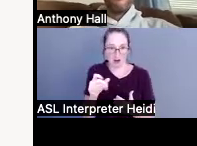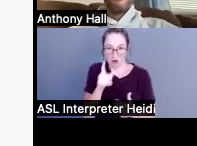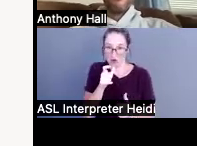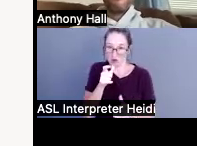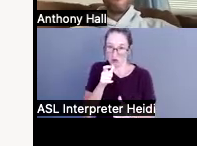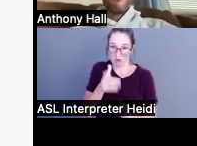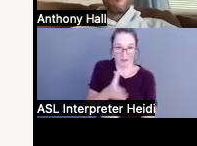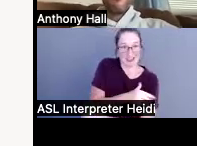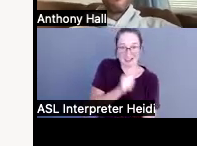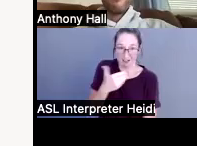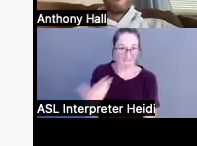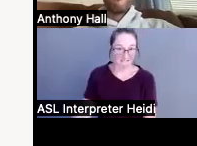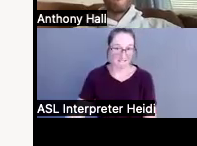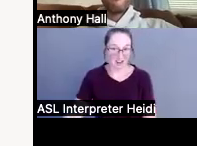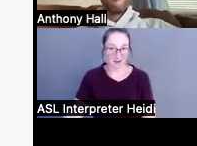have that.